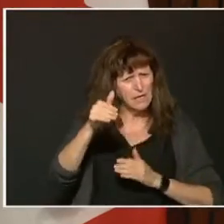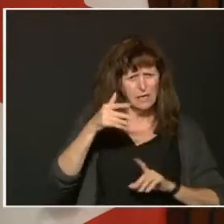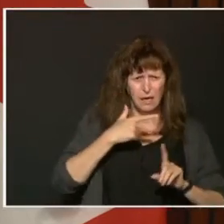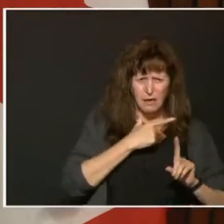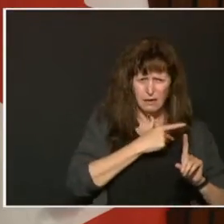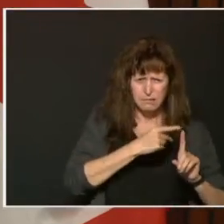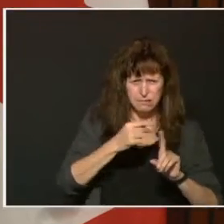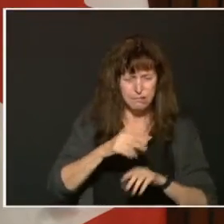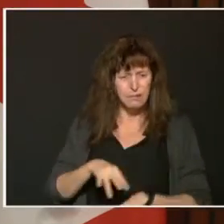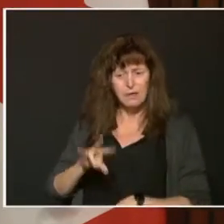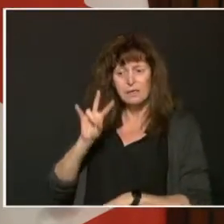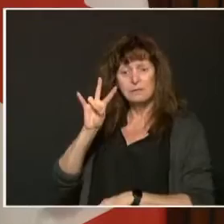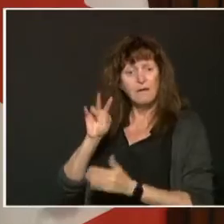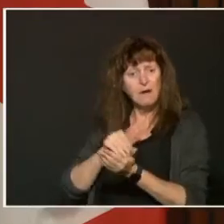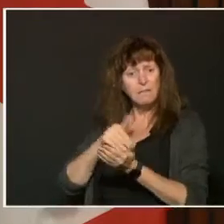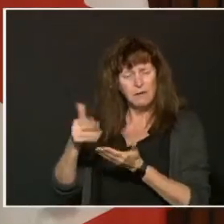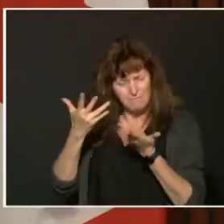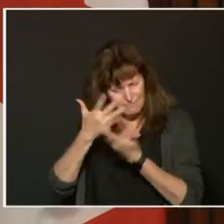fully immunized.